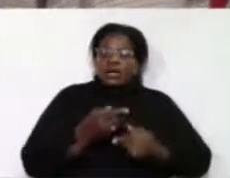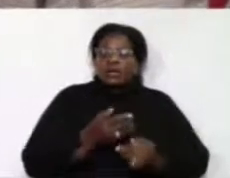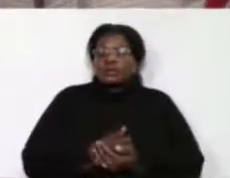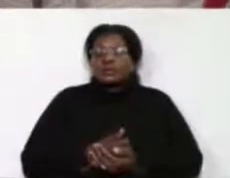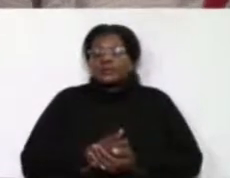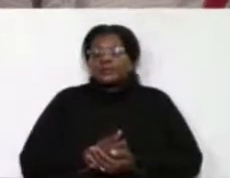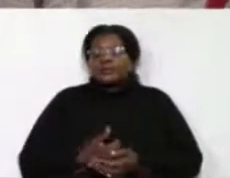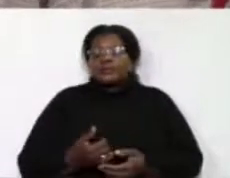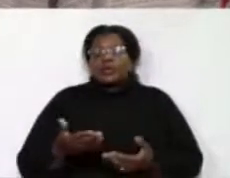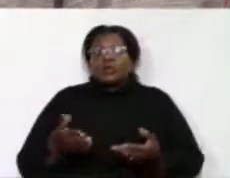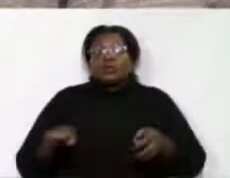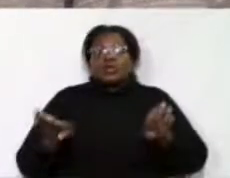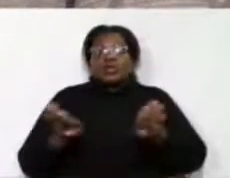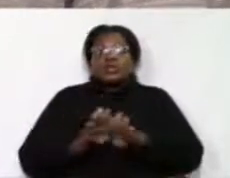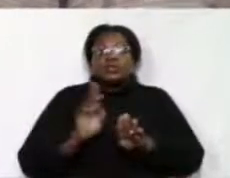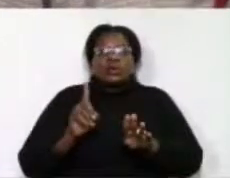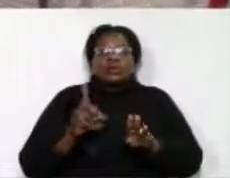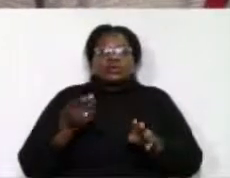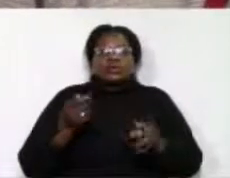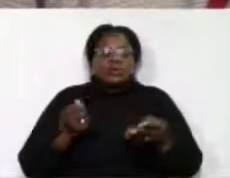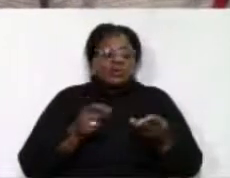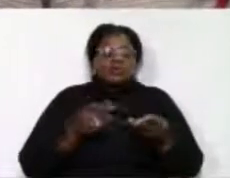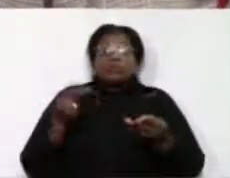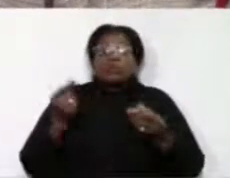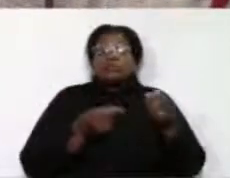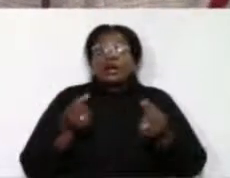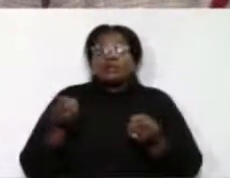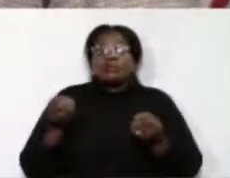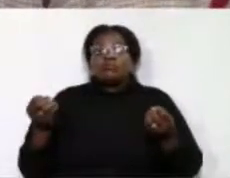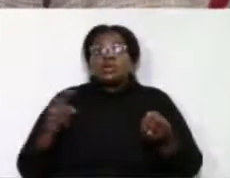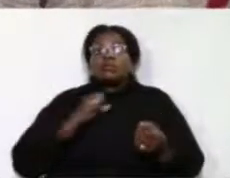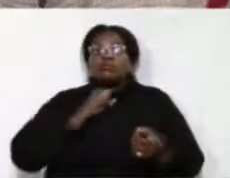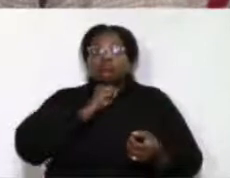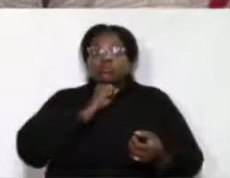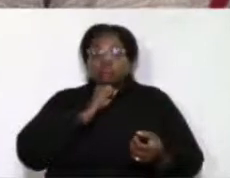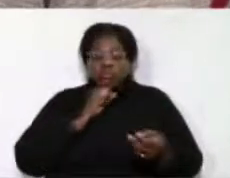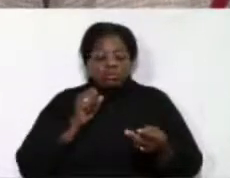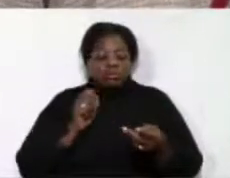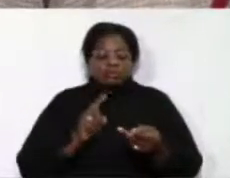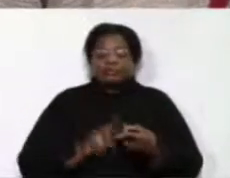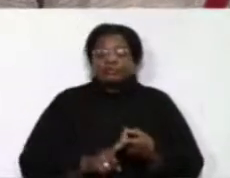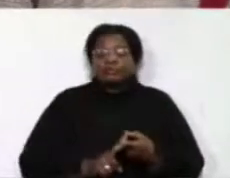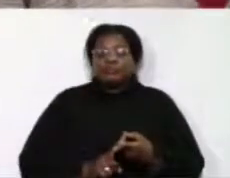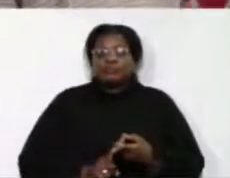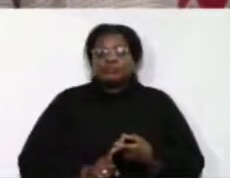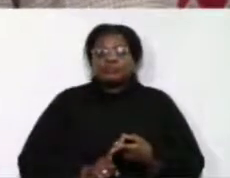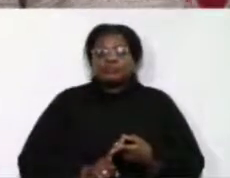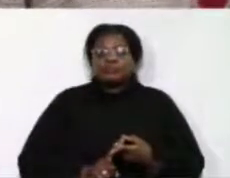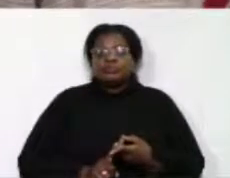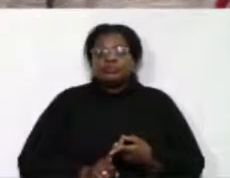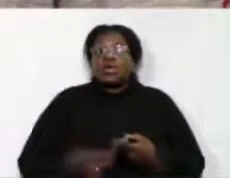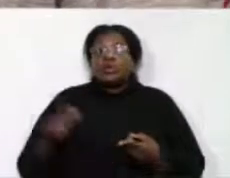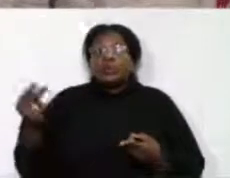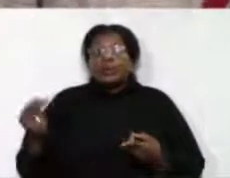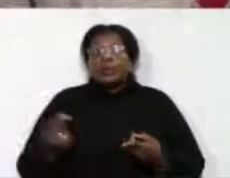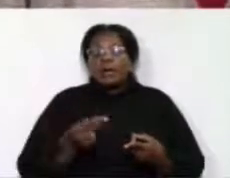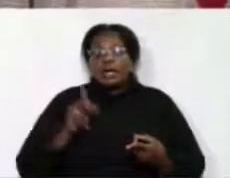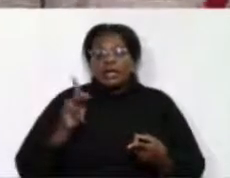bought a lot of new equipment. So that's a minus 520,000. We also bought one